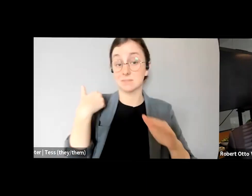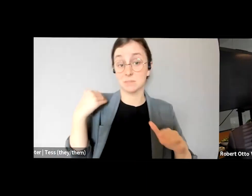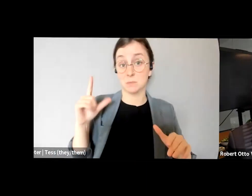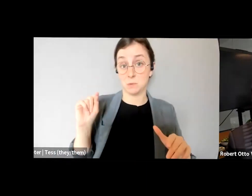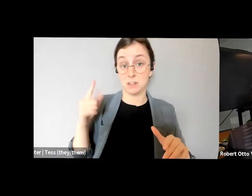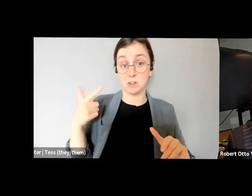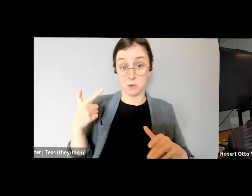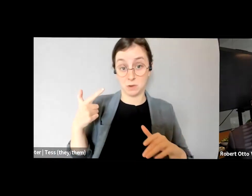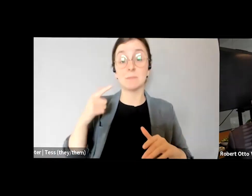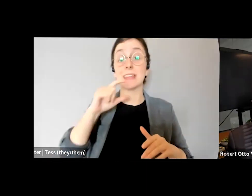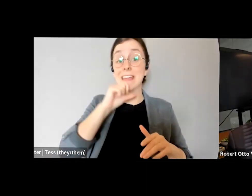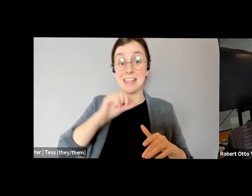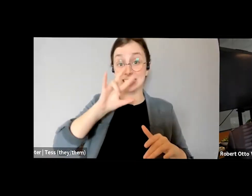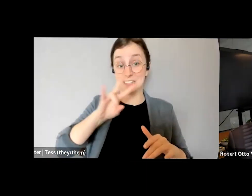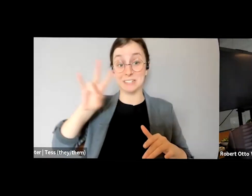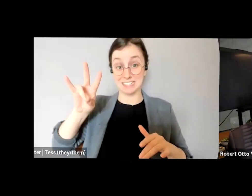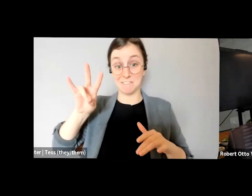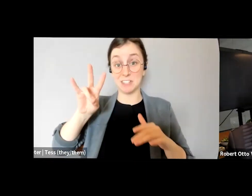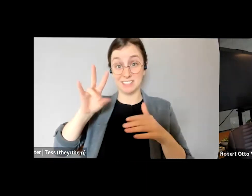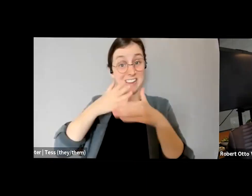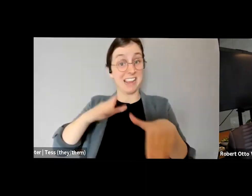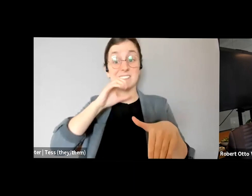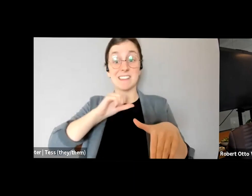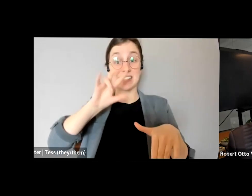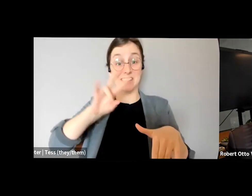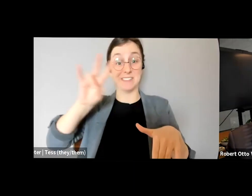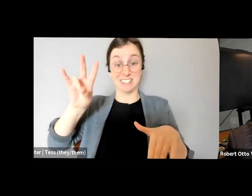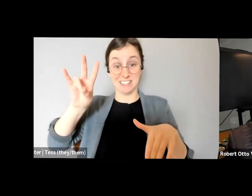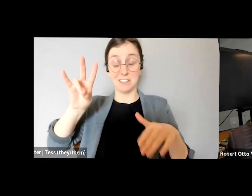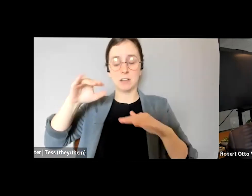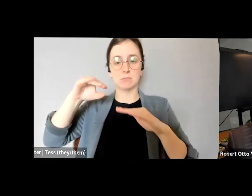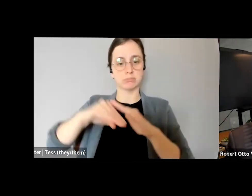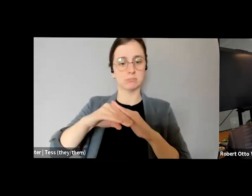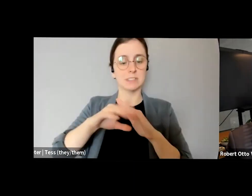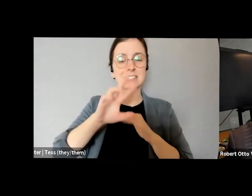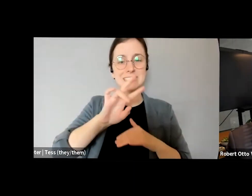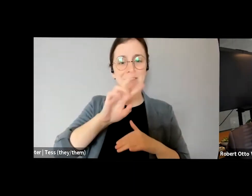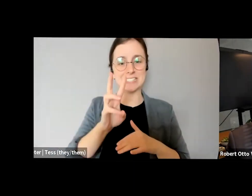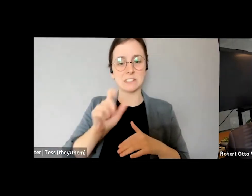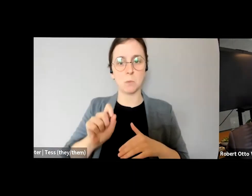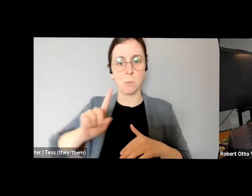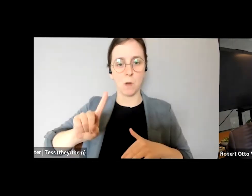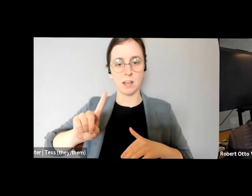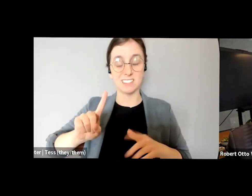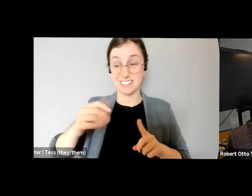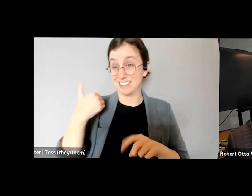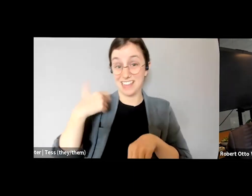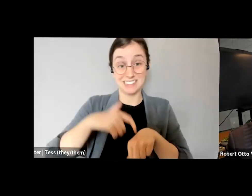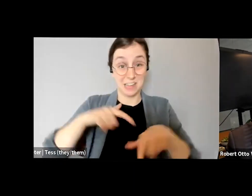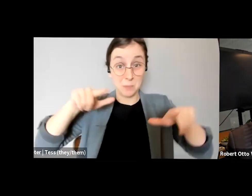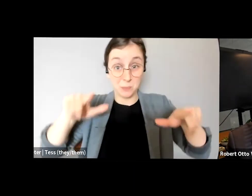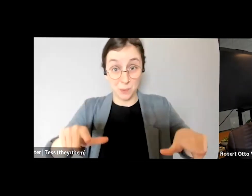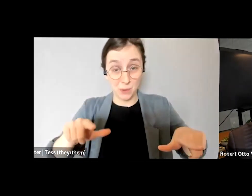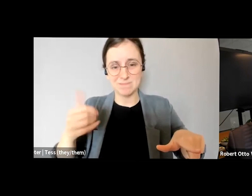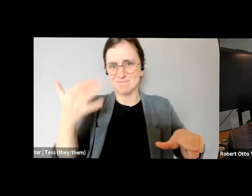from 77 years to 76.1 years, the lowest level since 1996.